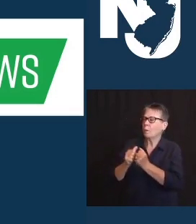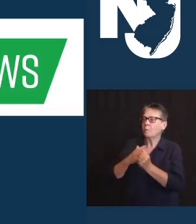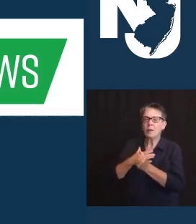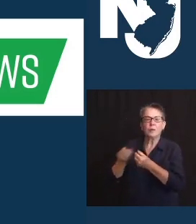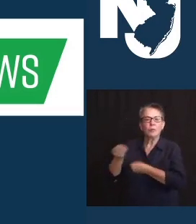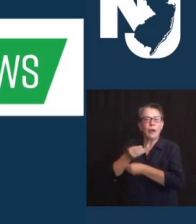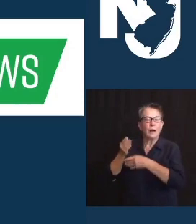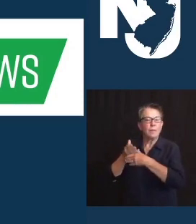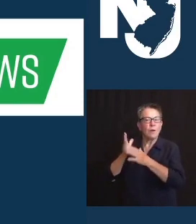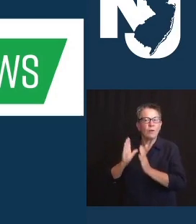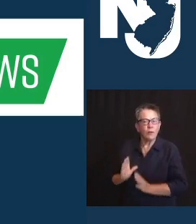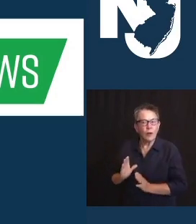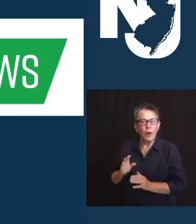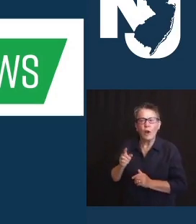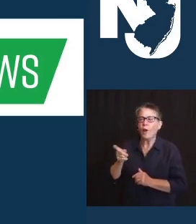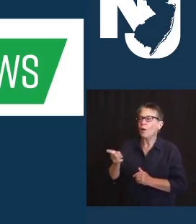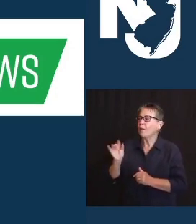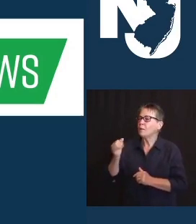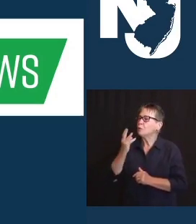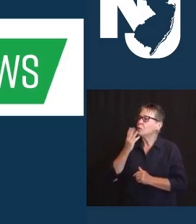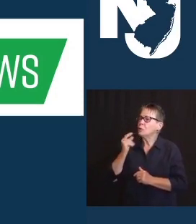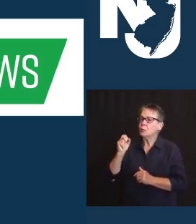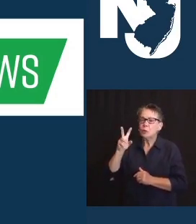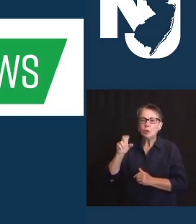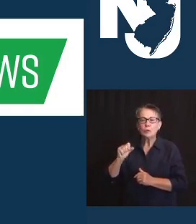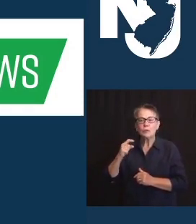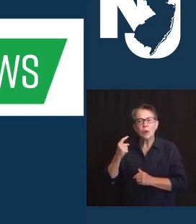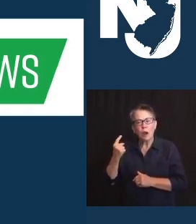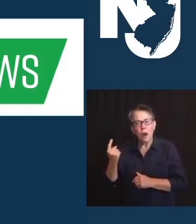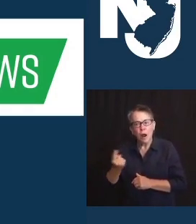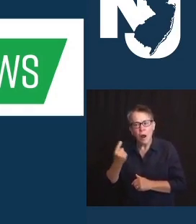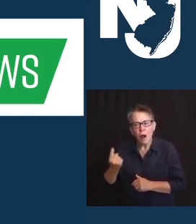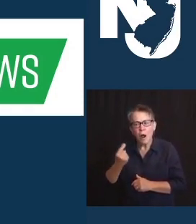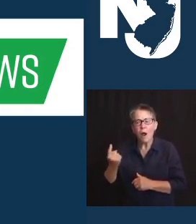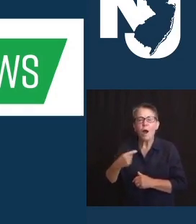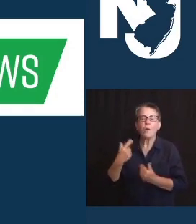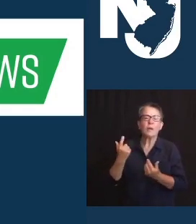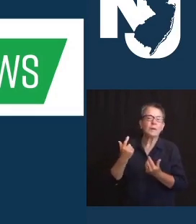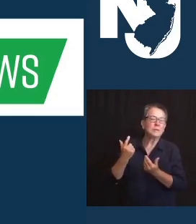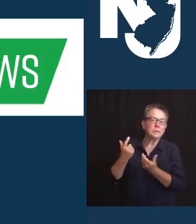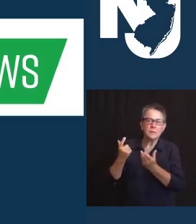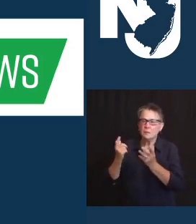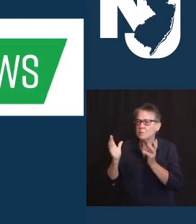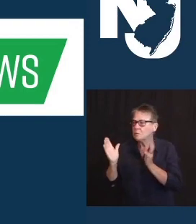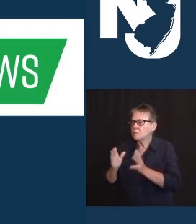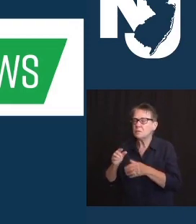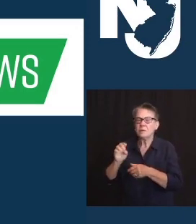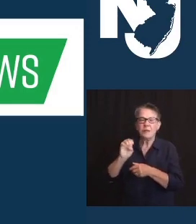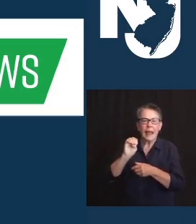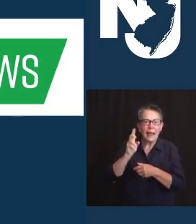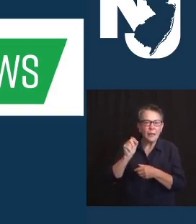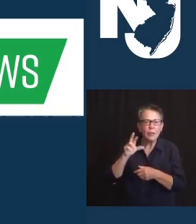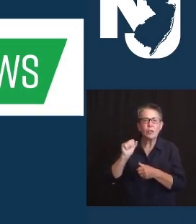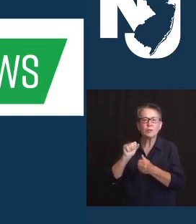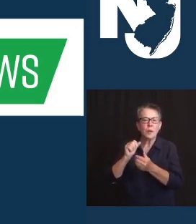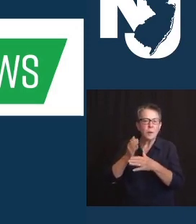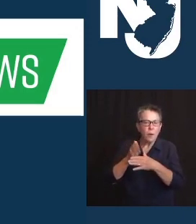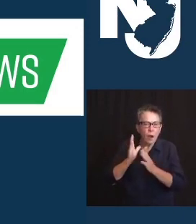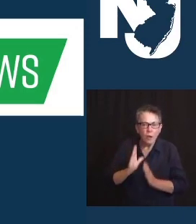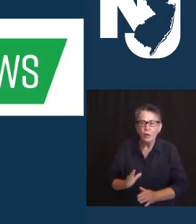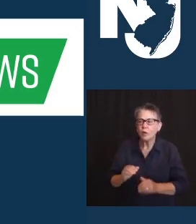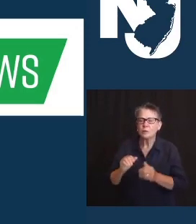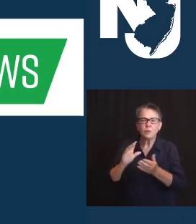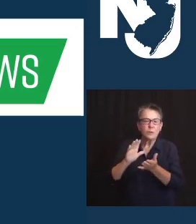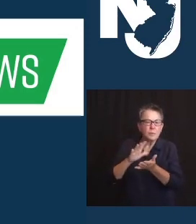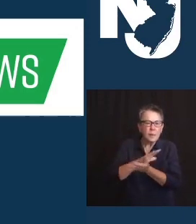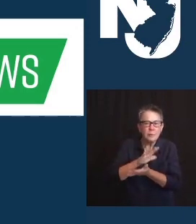to all the reporters and editors who over the years have put out the paper edition New Jersey Jewish News every Shabbat, thank you. And